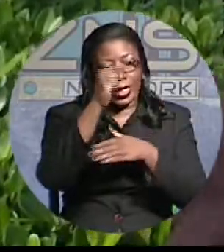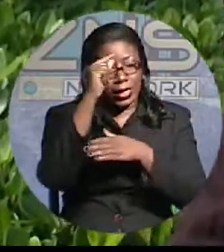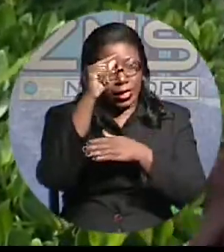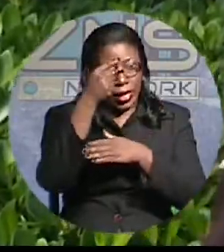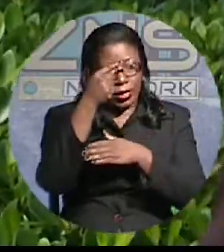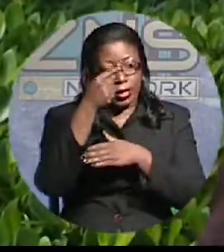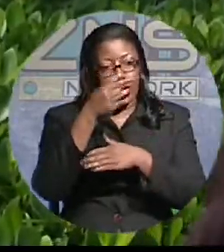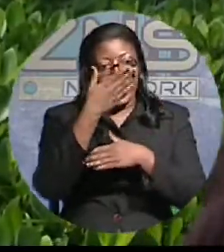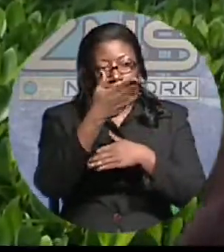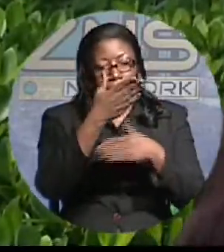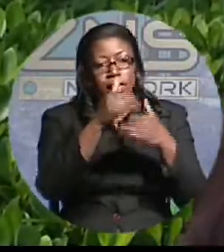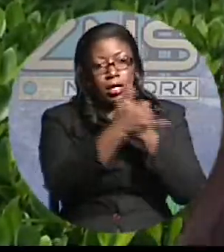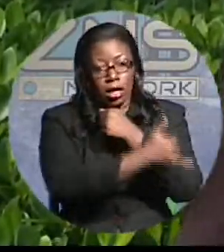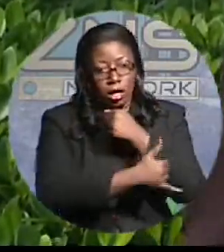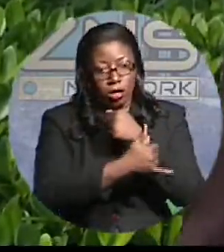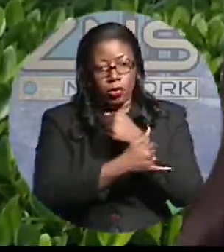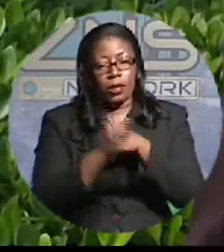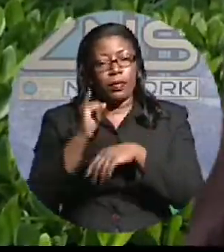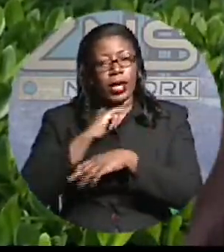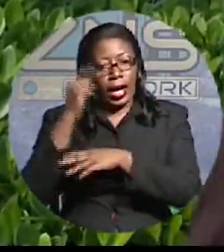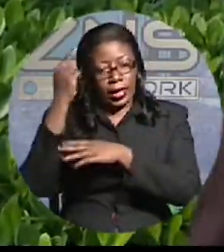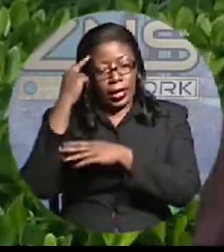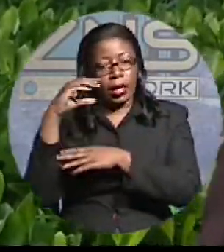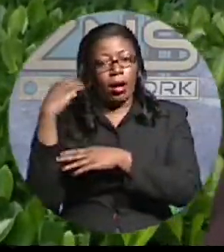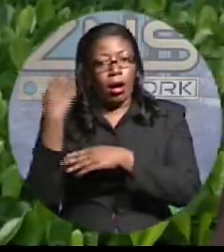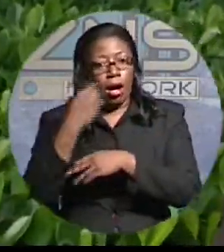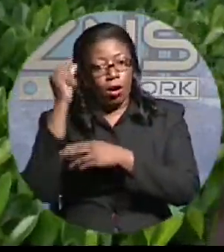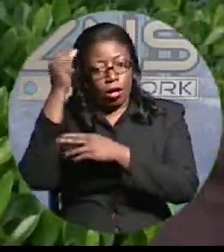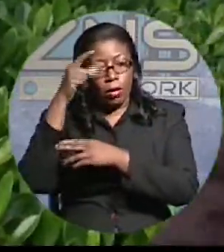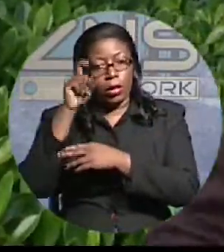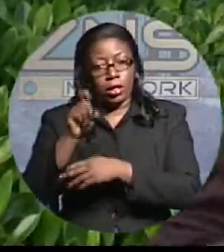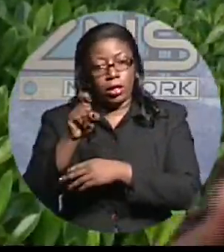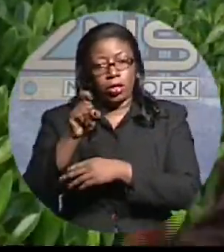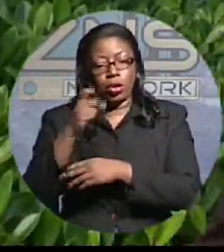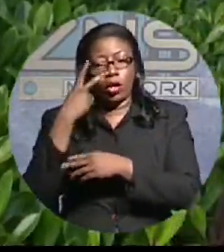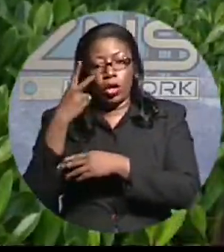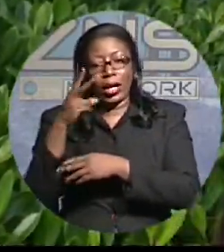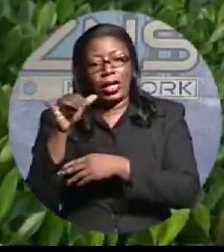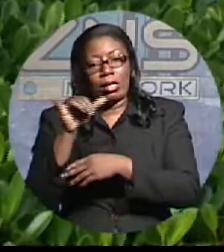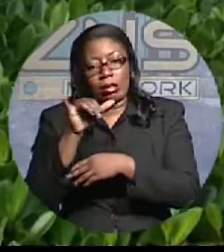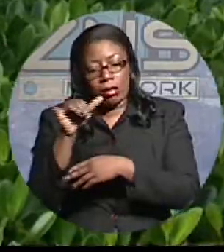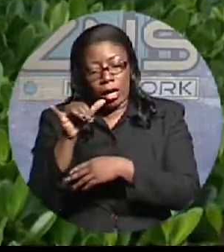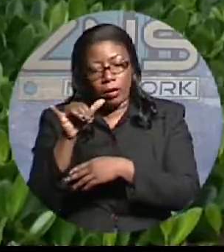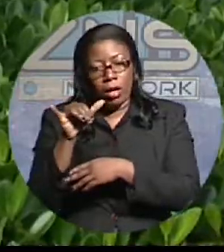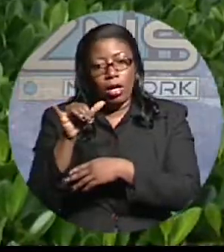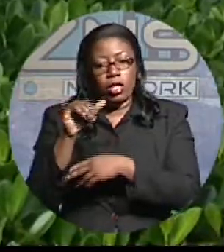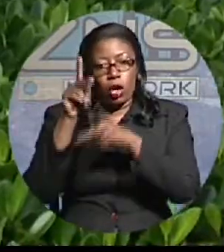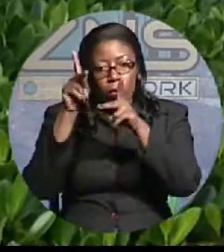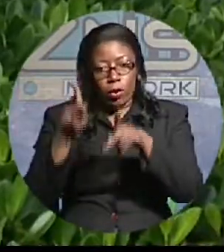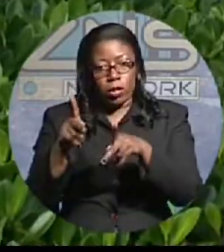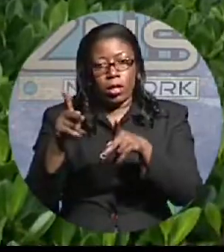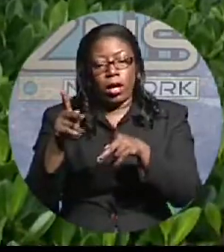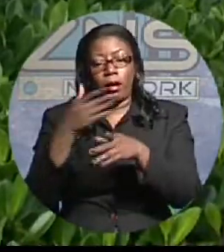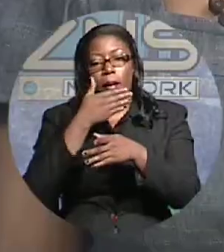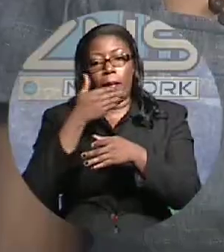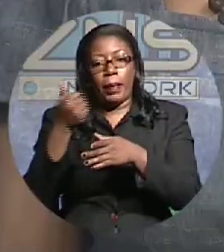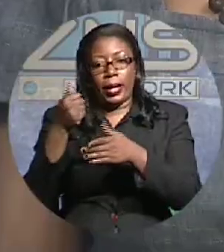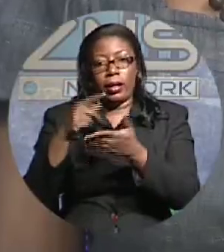that it's time for our government to also look at the minimum wage of this country that cause persons to be able to enjoy better